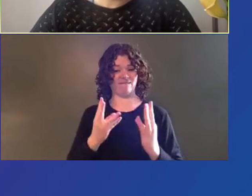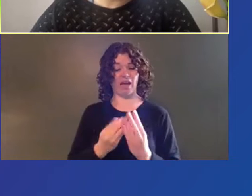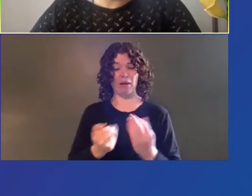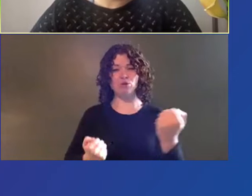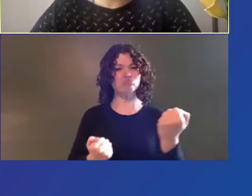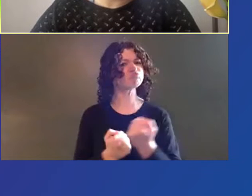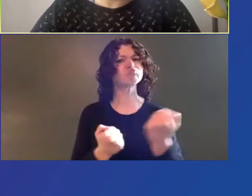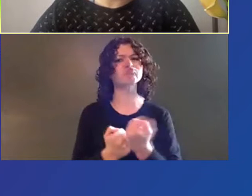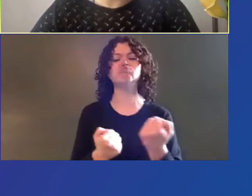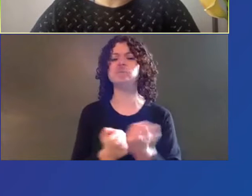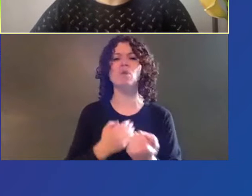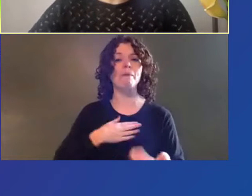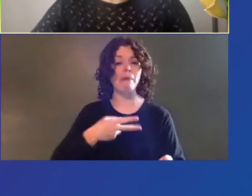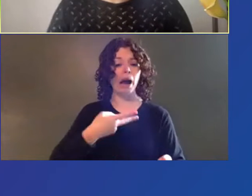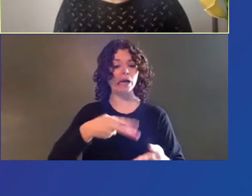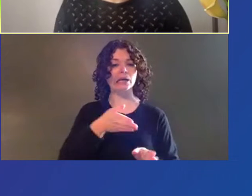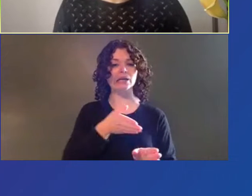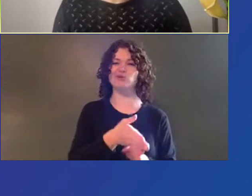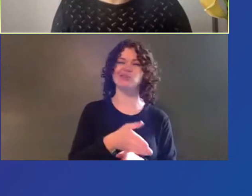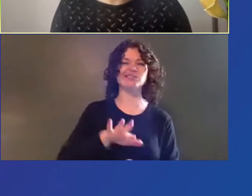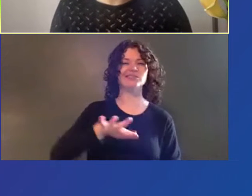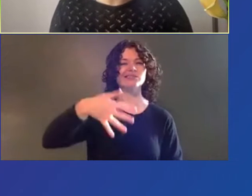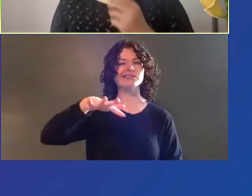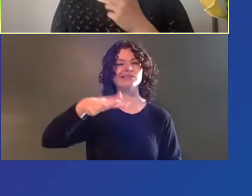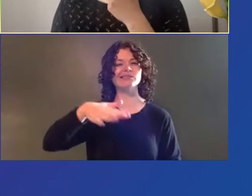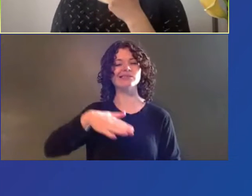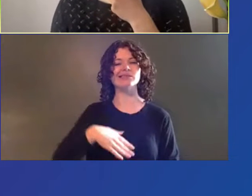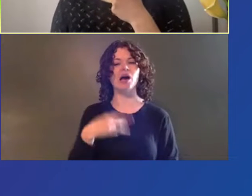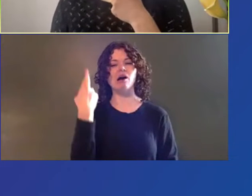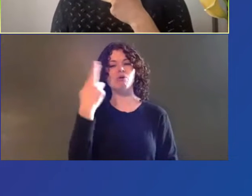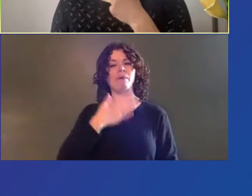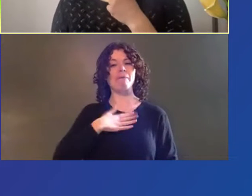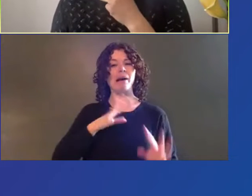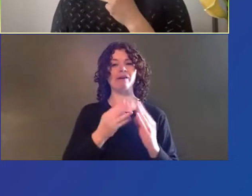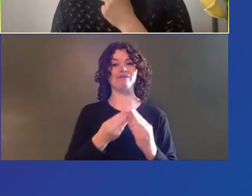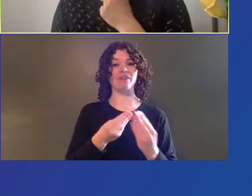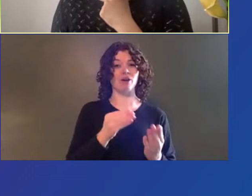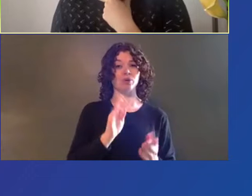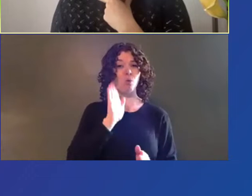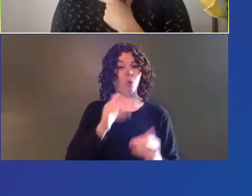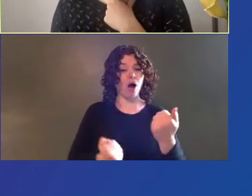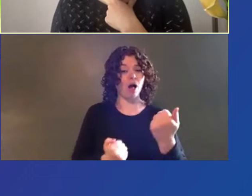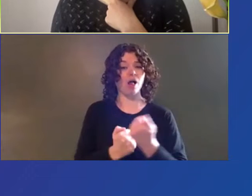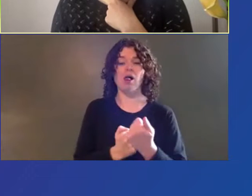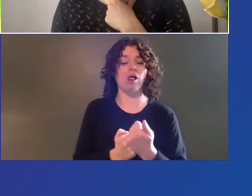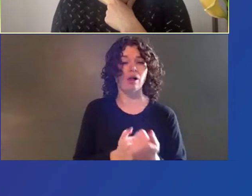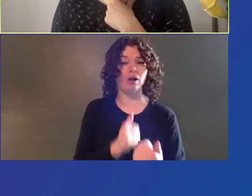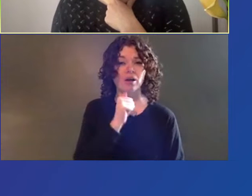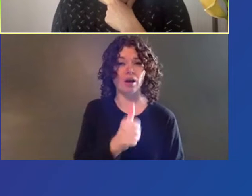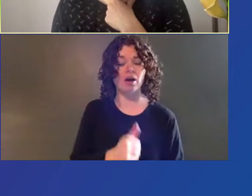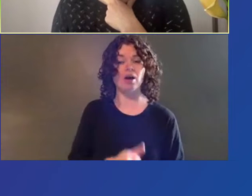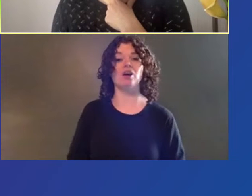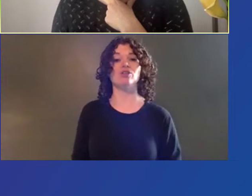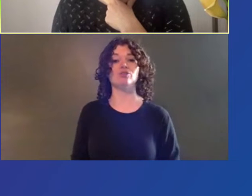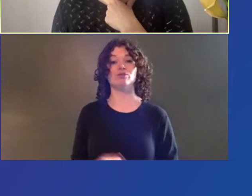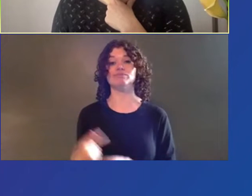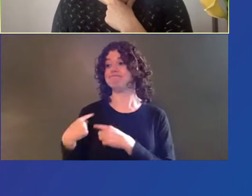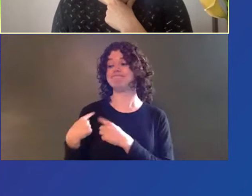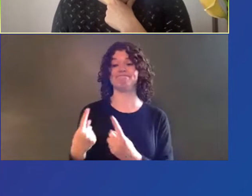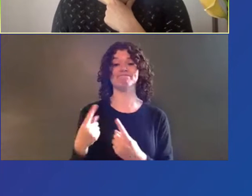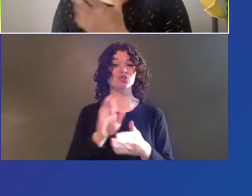and there wasn't going to be family money to support it. And so right out of college, I've always had another